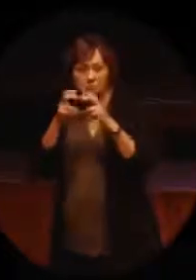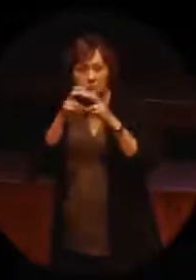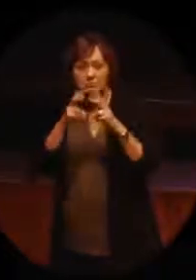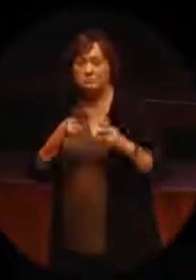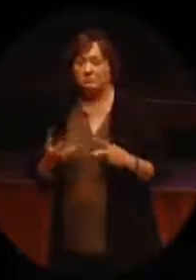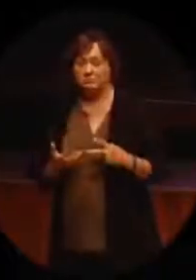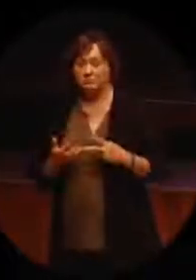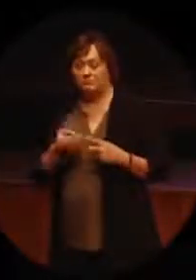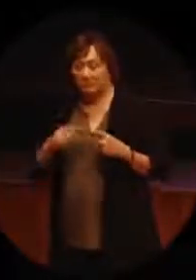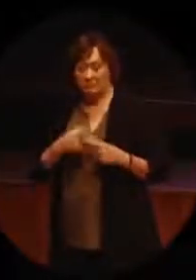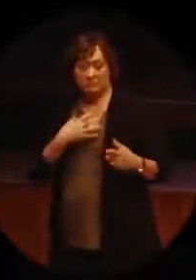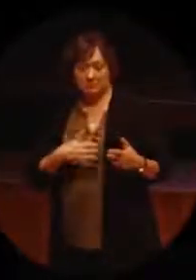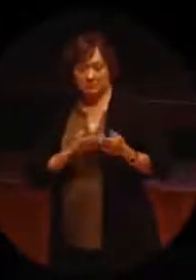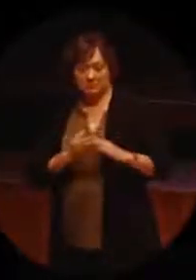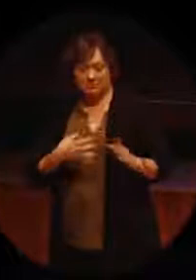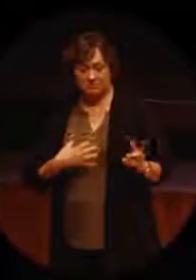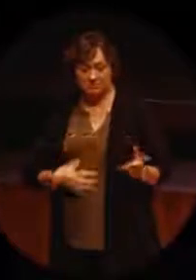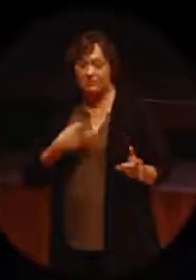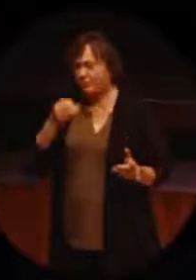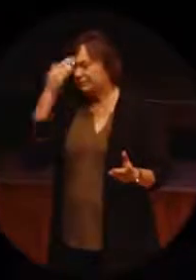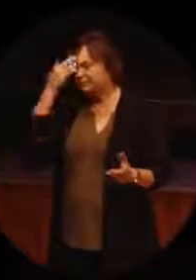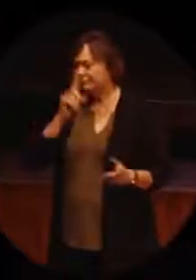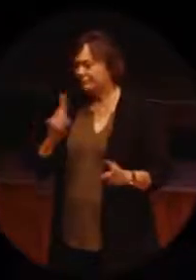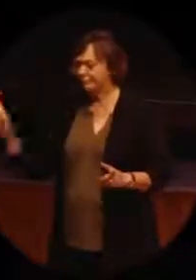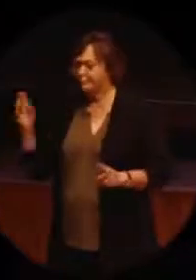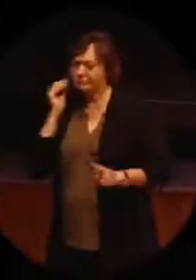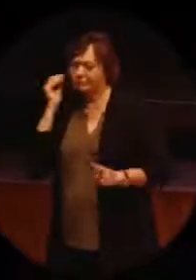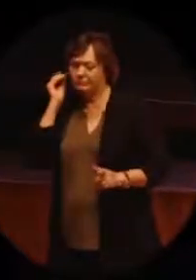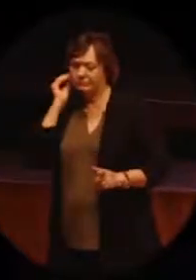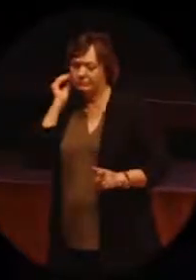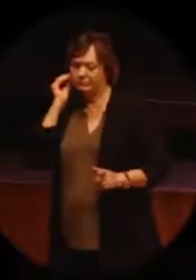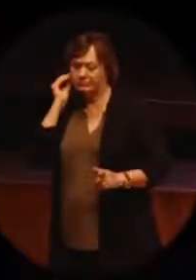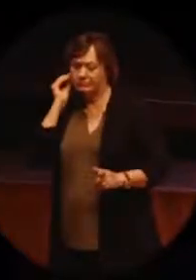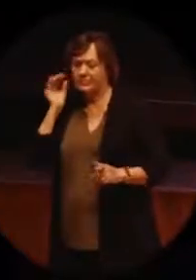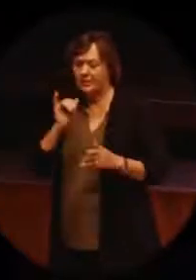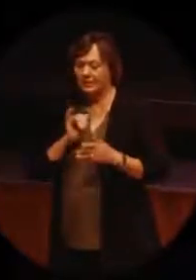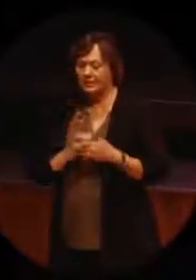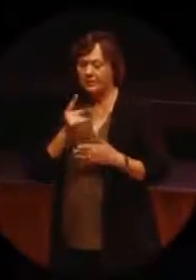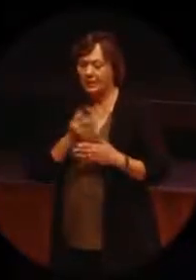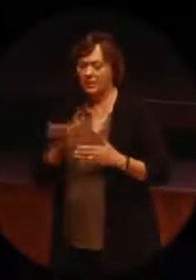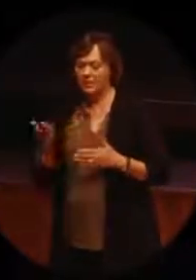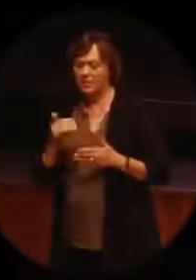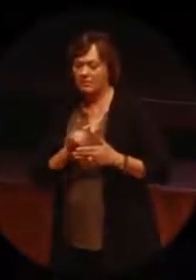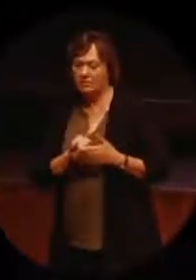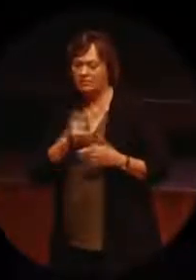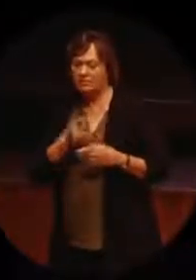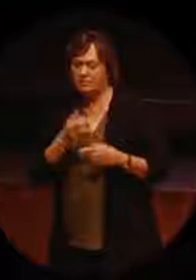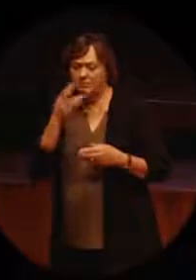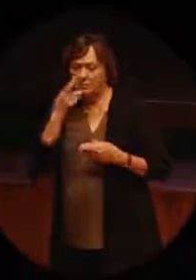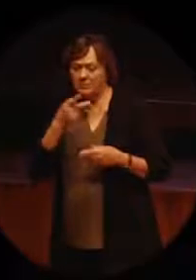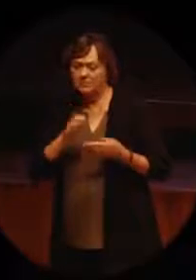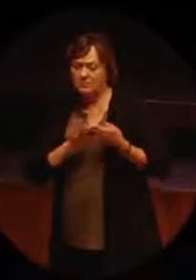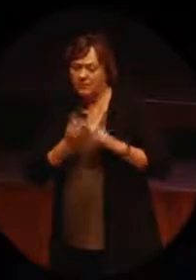shooting ground squirrels, and when he got hungry, he always knew where the house was. And that was one of the things that made